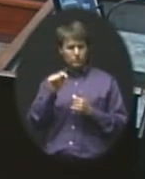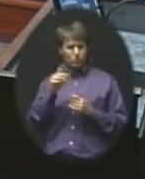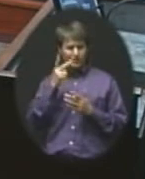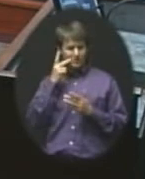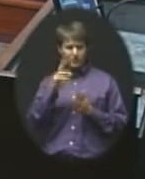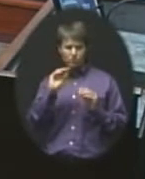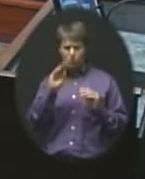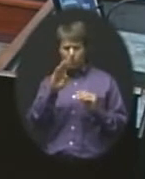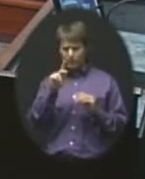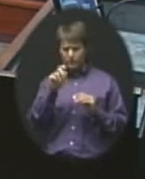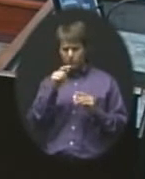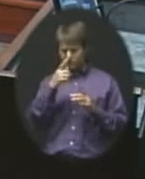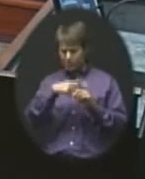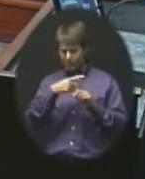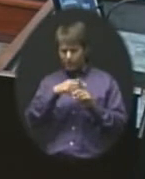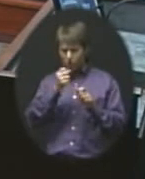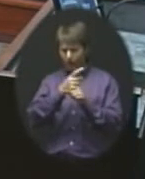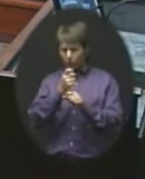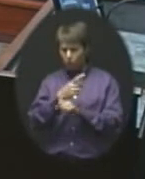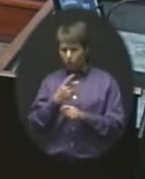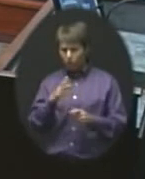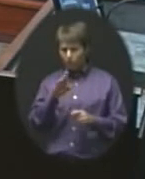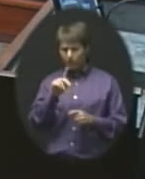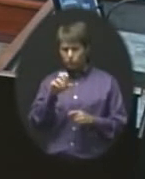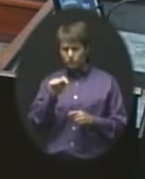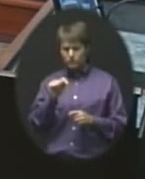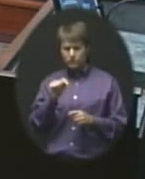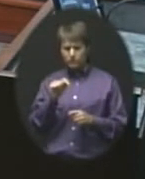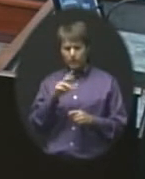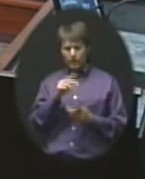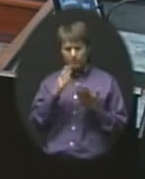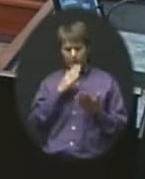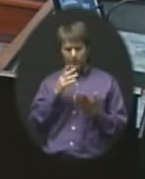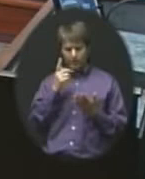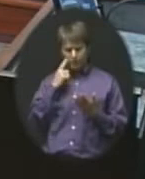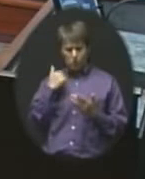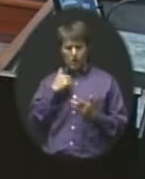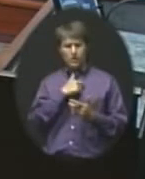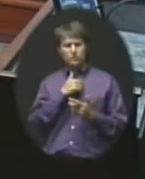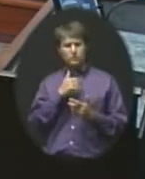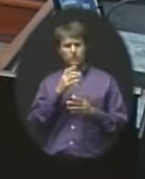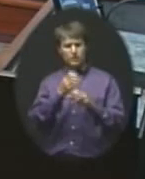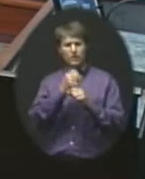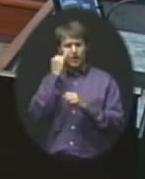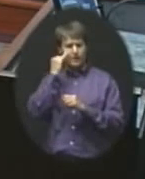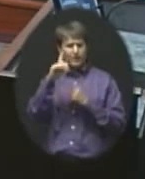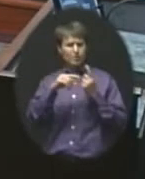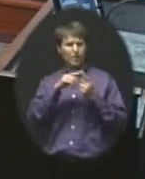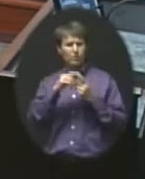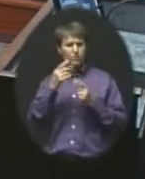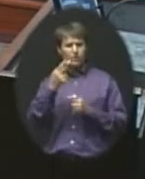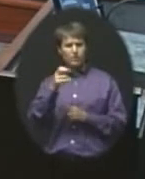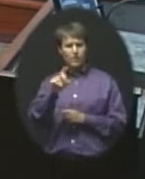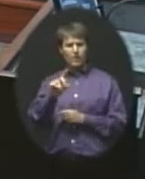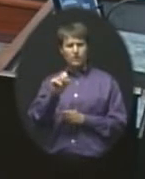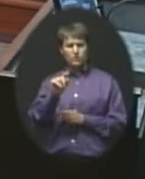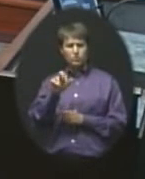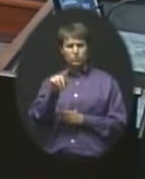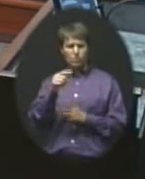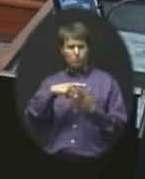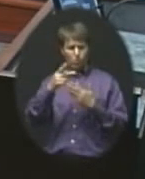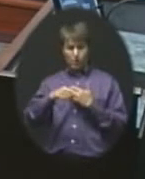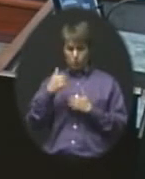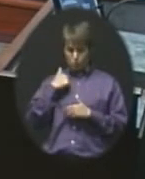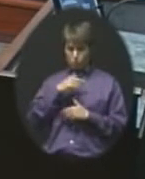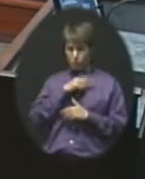budget was there. Is that a monthly budget or an annual budget? And maybe just for us to get an idea of the Head Start program, because we are responsible. We